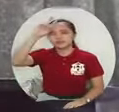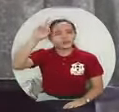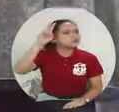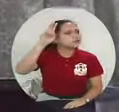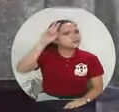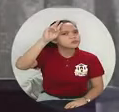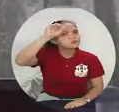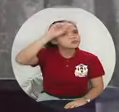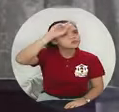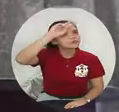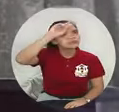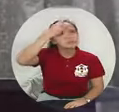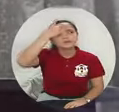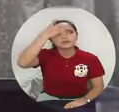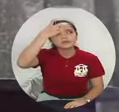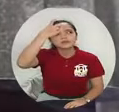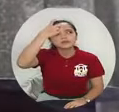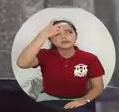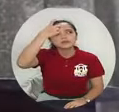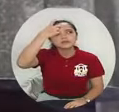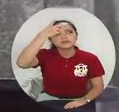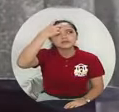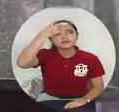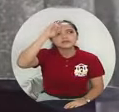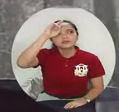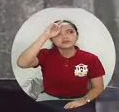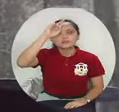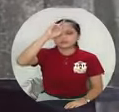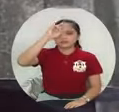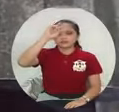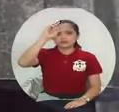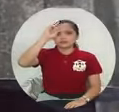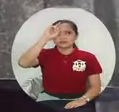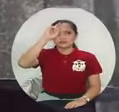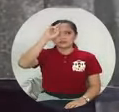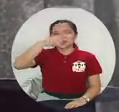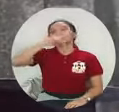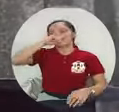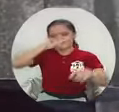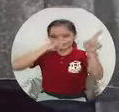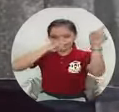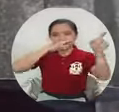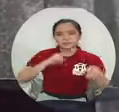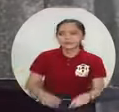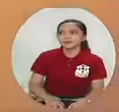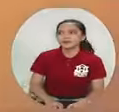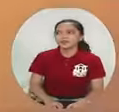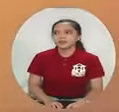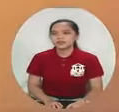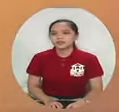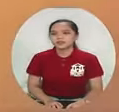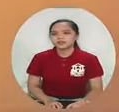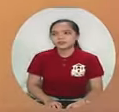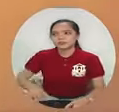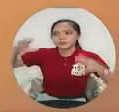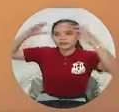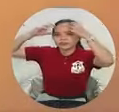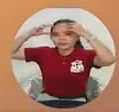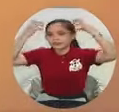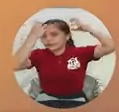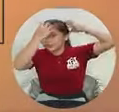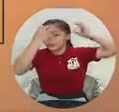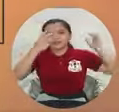dependable, fruitful, and faithful. So what did commitment do to Paul? It pushed